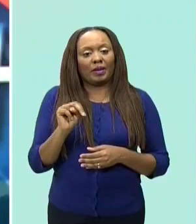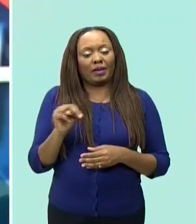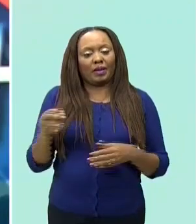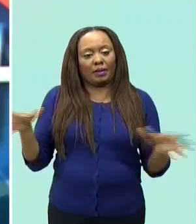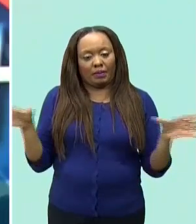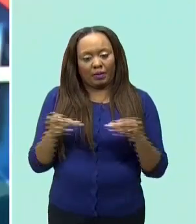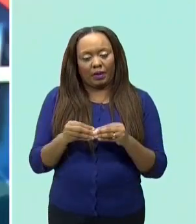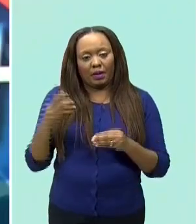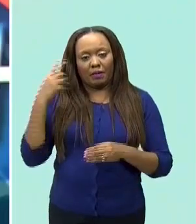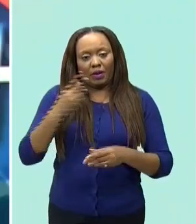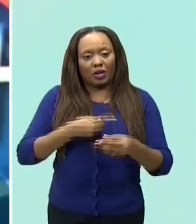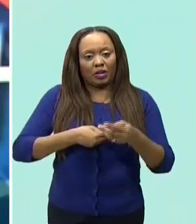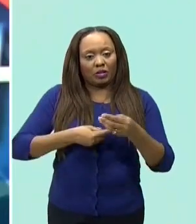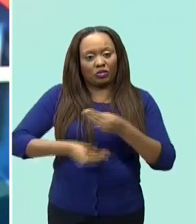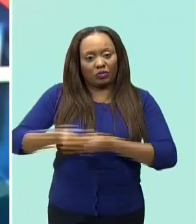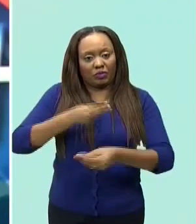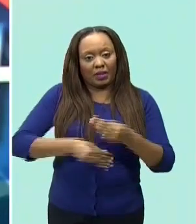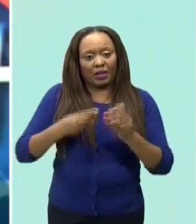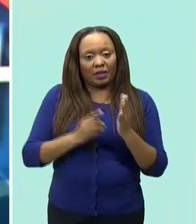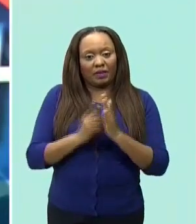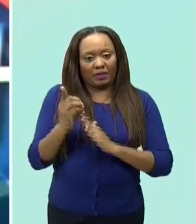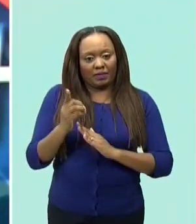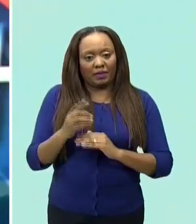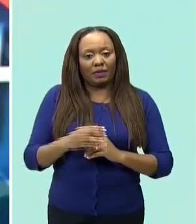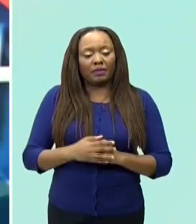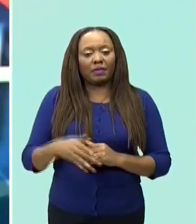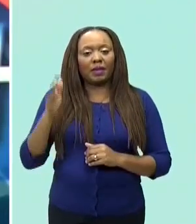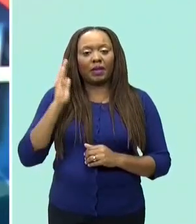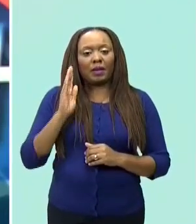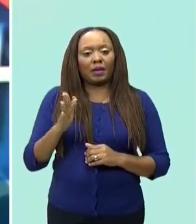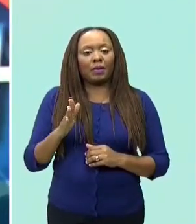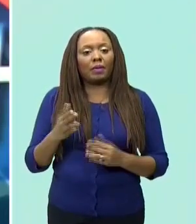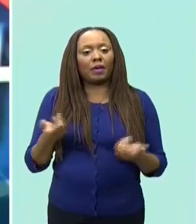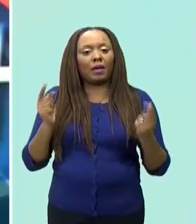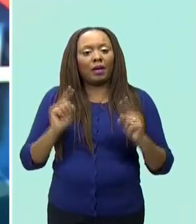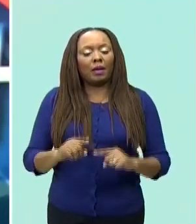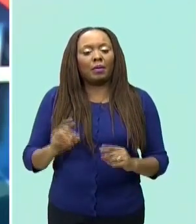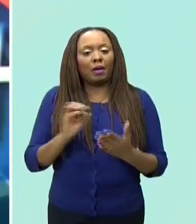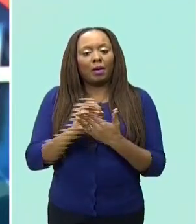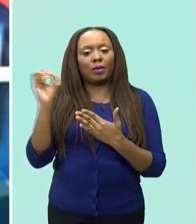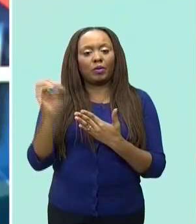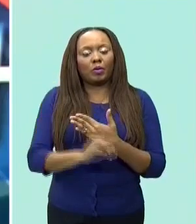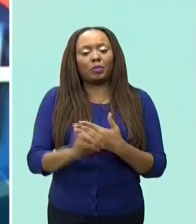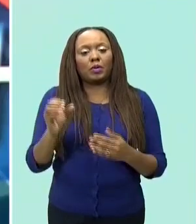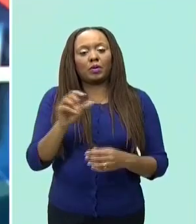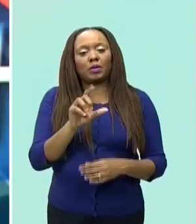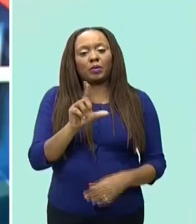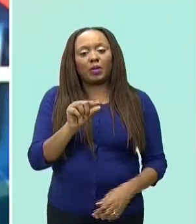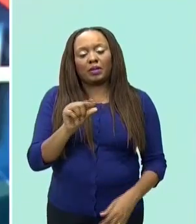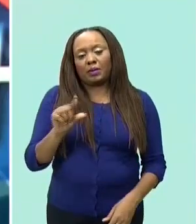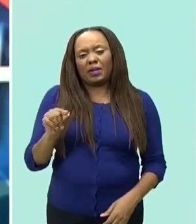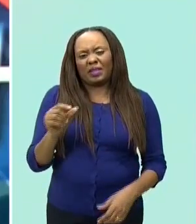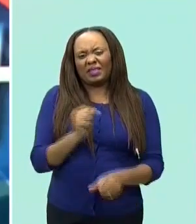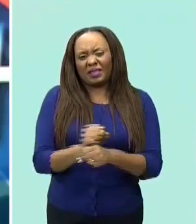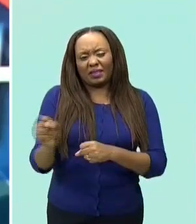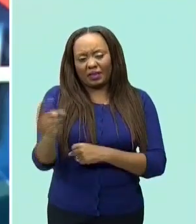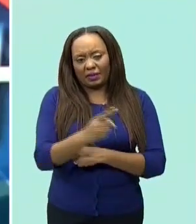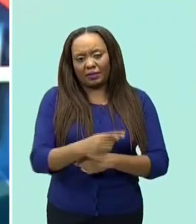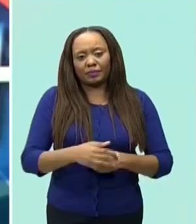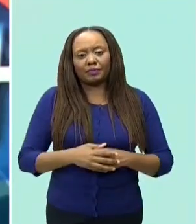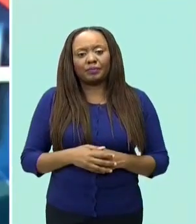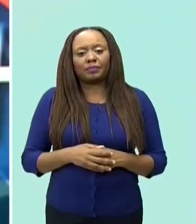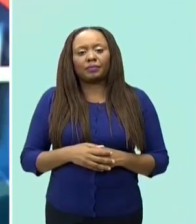Trade and Development. The 15th quadrennial event, UNCTAD 15, gets underway in October next year. In a formal